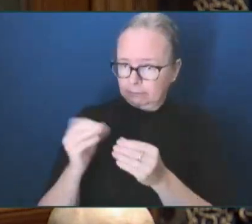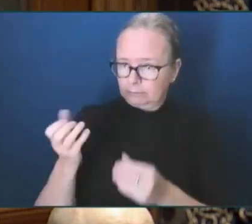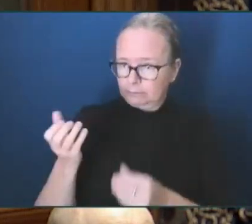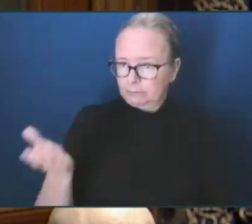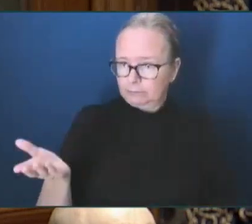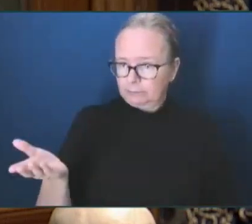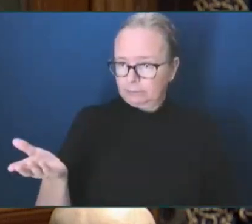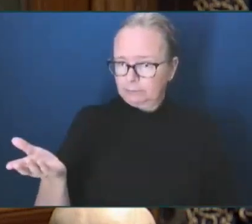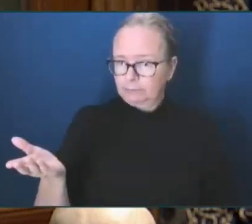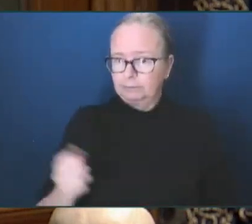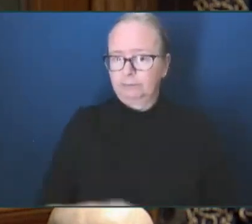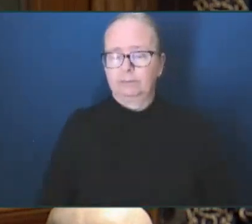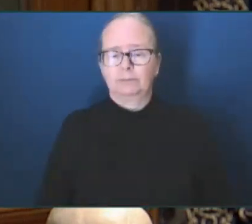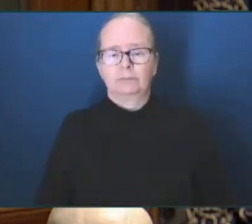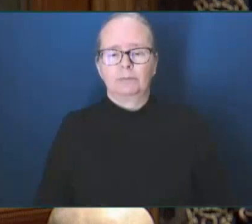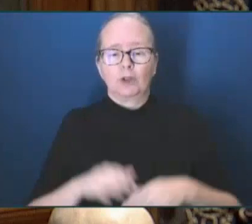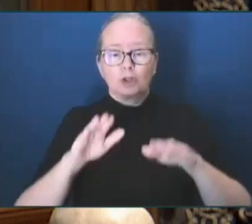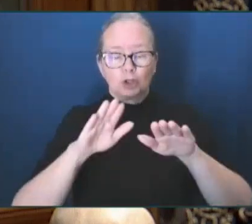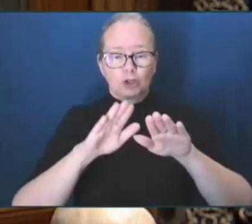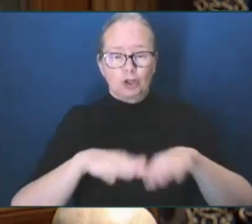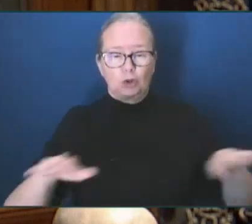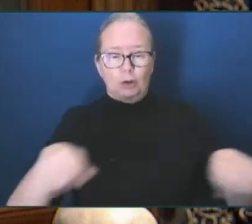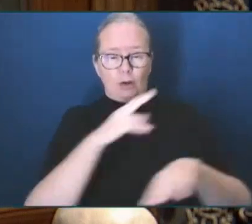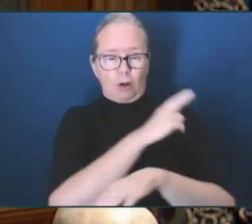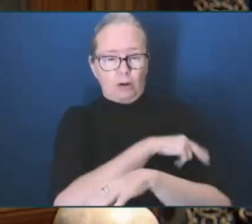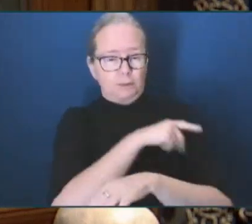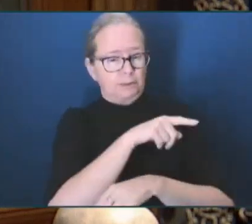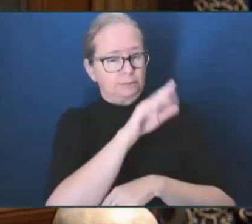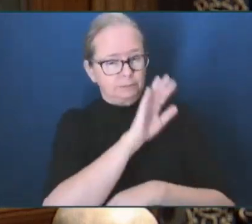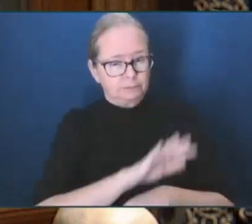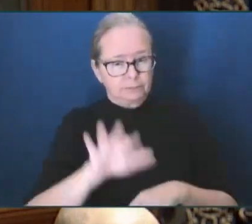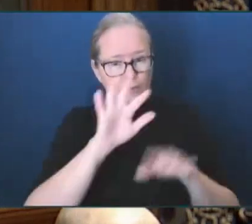showing signs of being under enormous challenge.